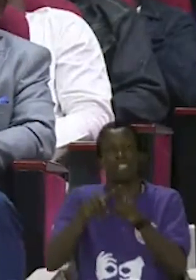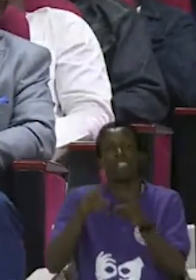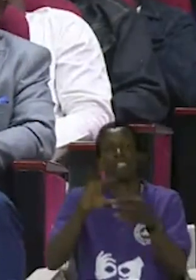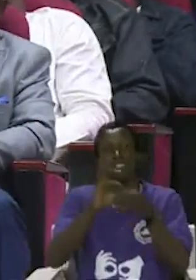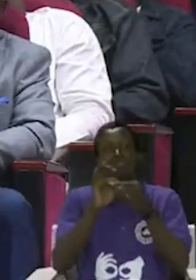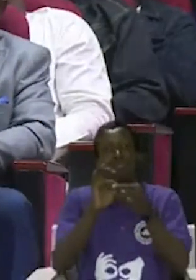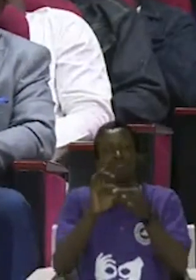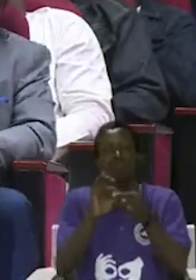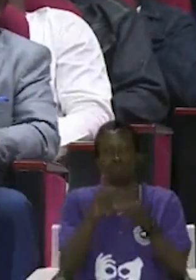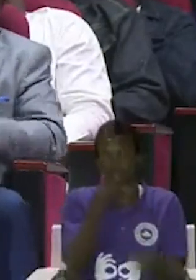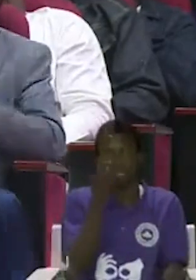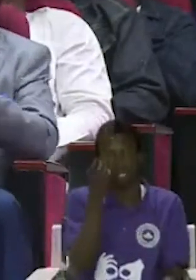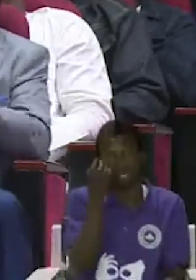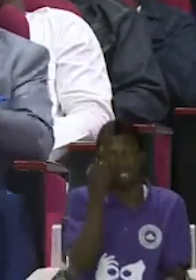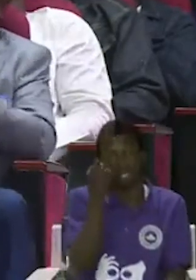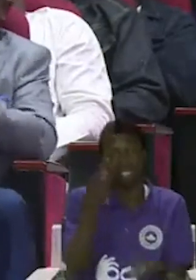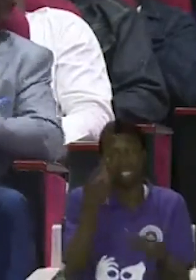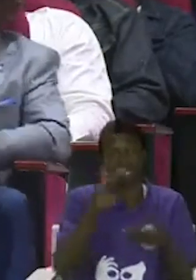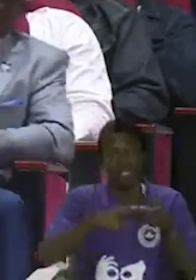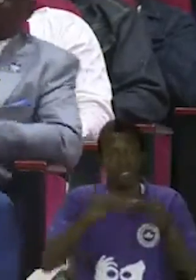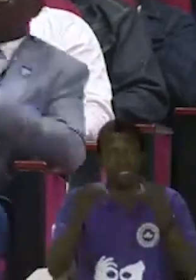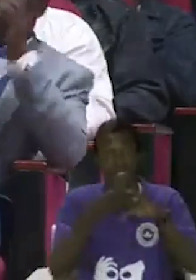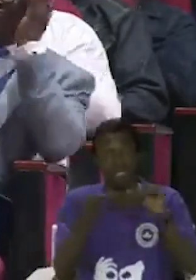So you get the story.